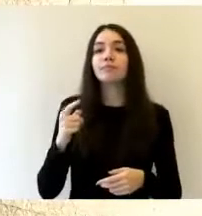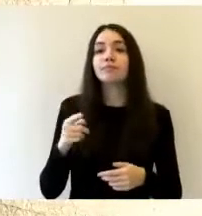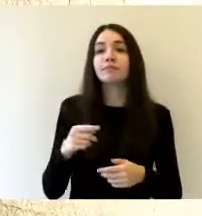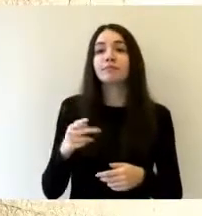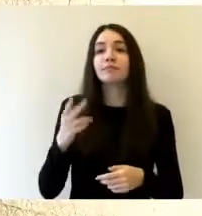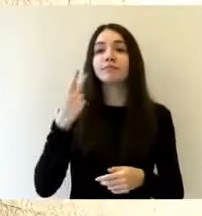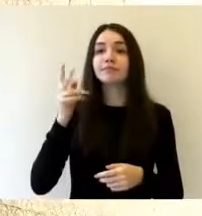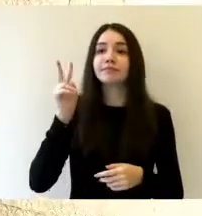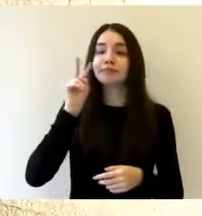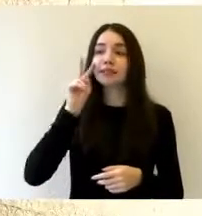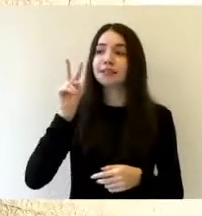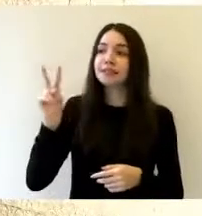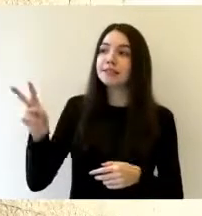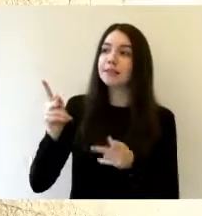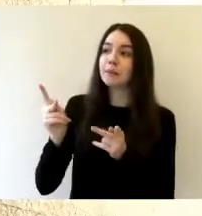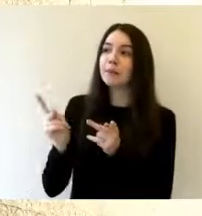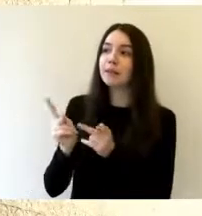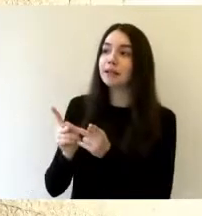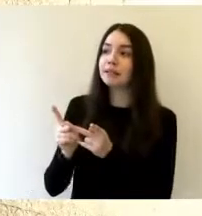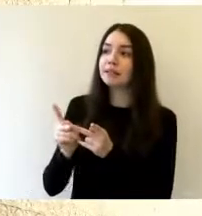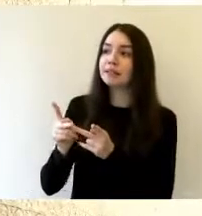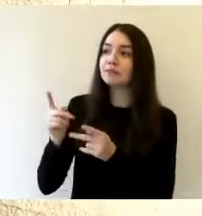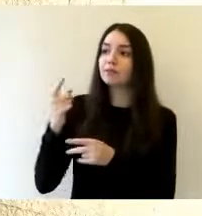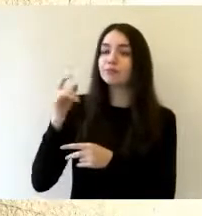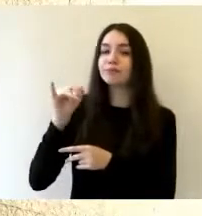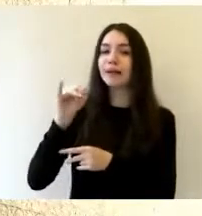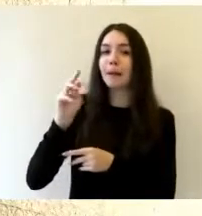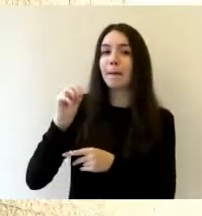it on the radio. It was kind of surreal.